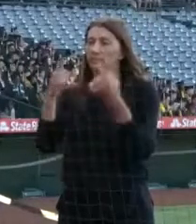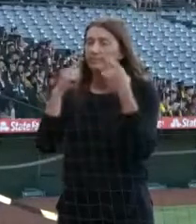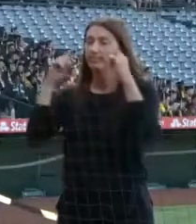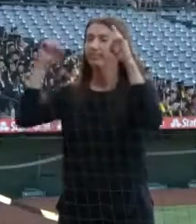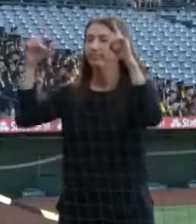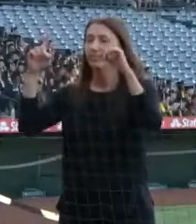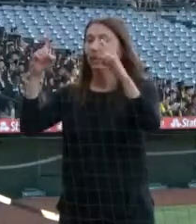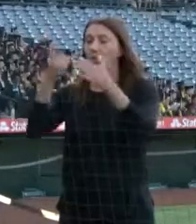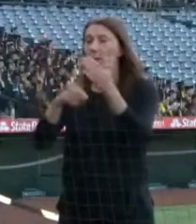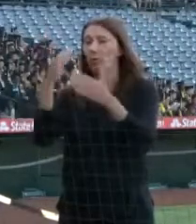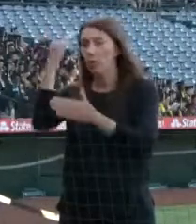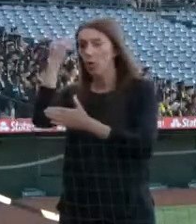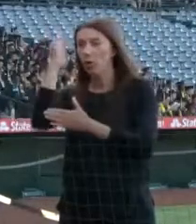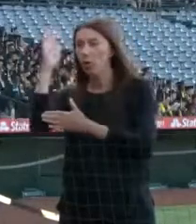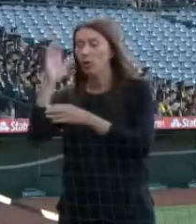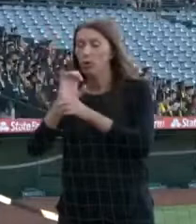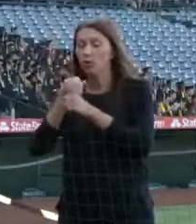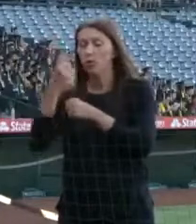world.